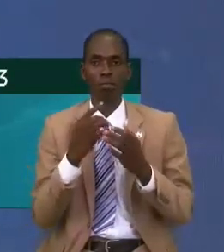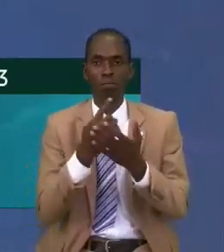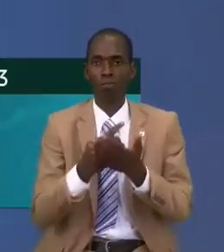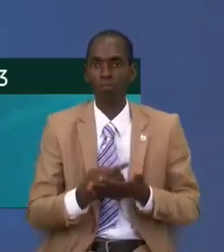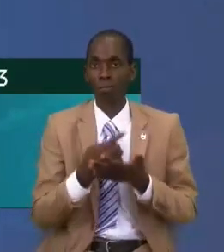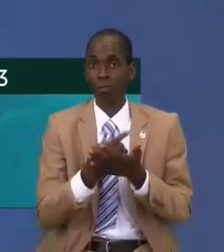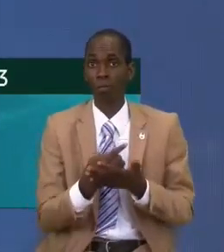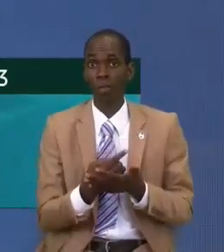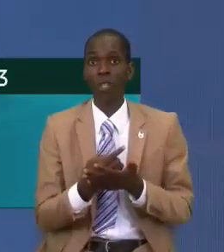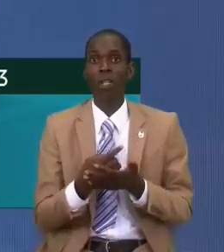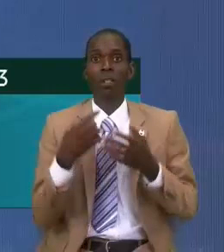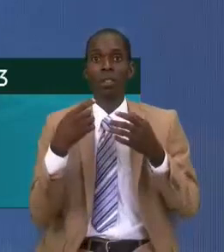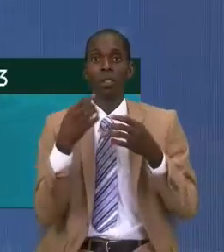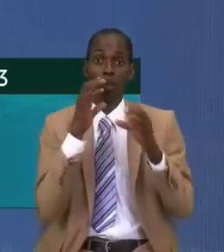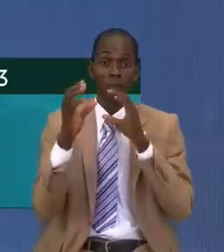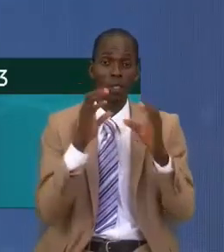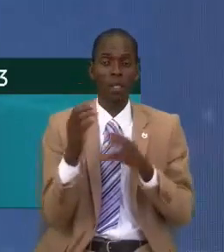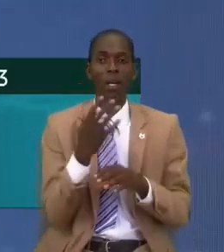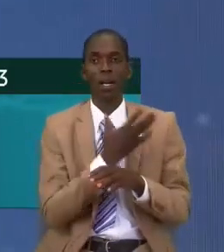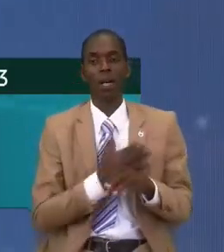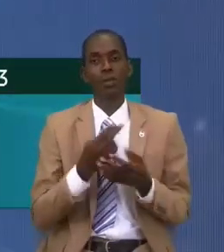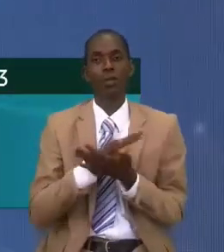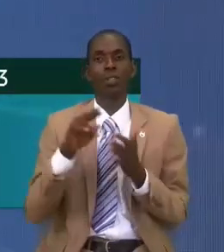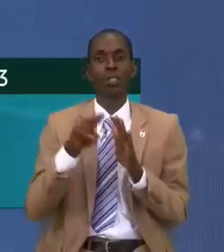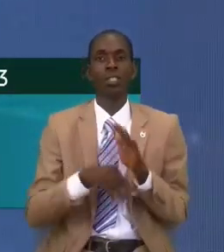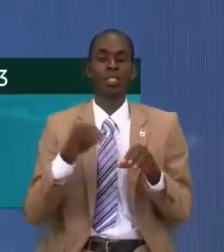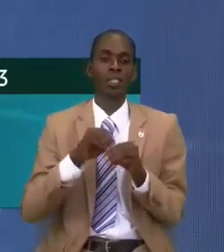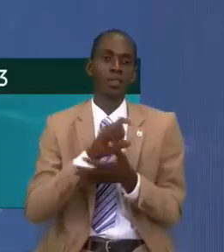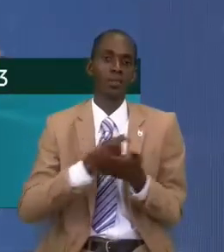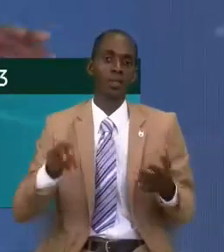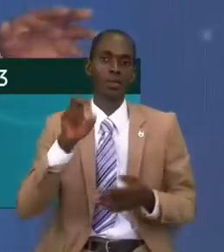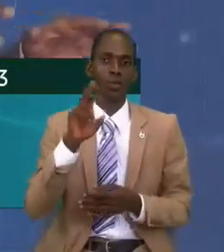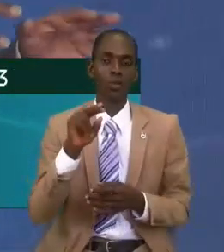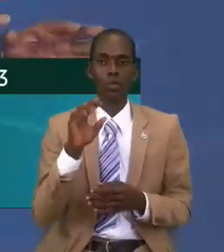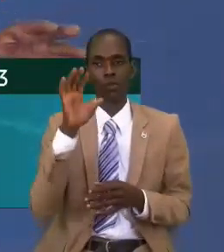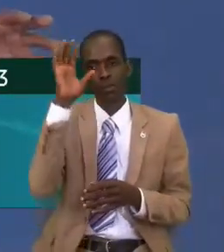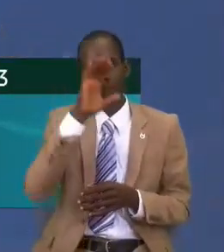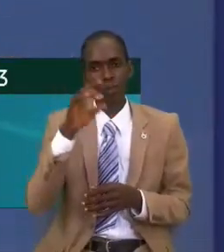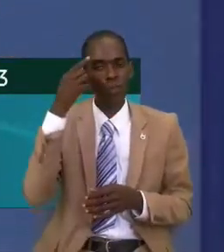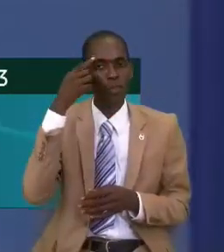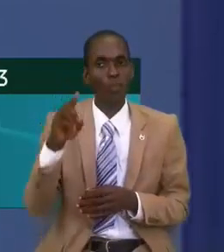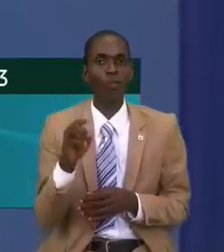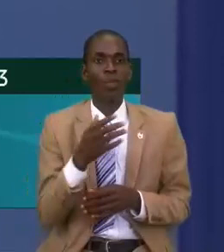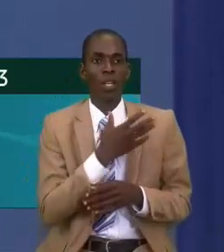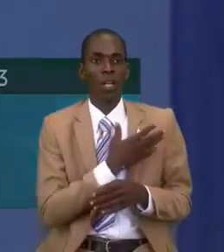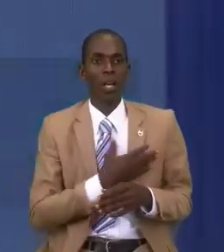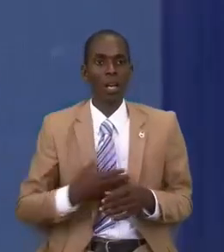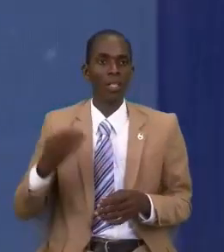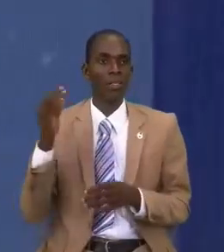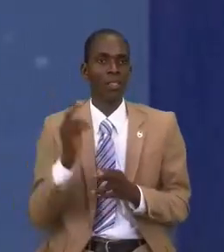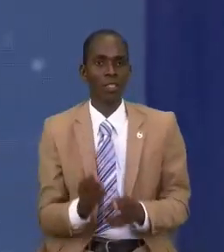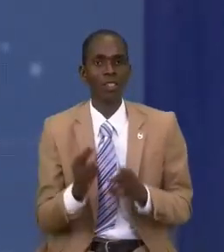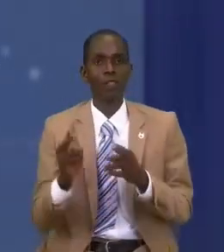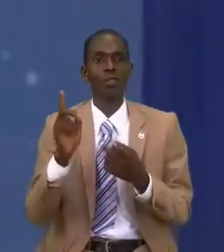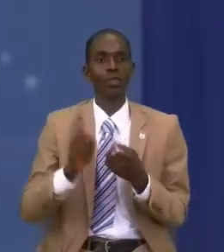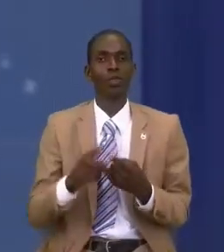in verse 12, looking for and hastening unto the coming of the day of